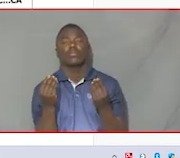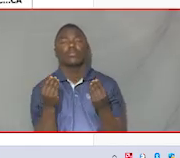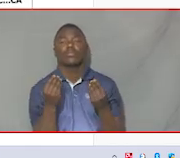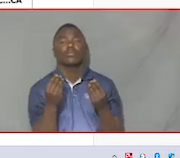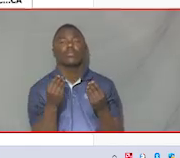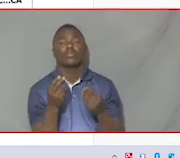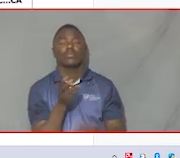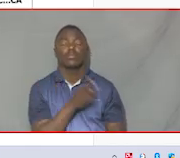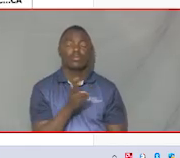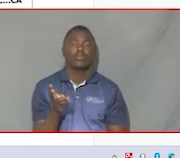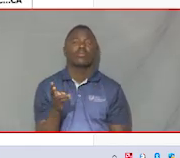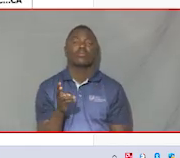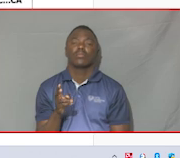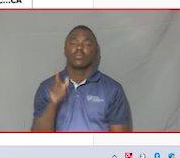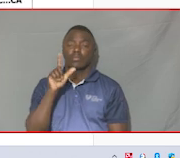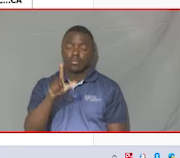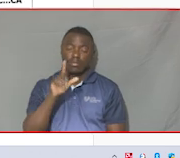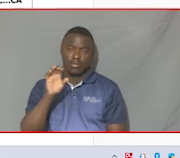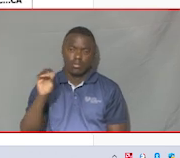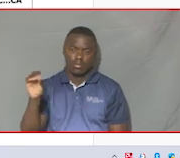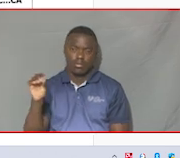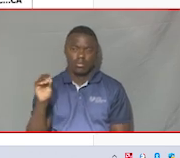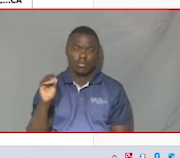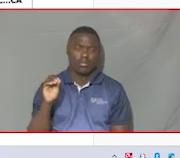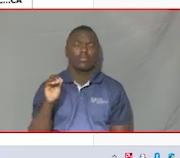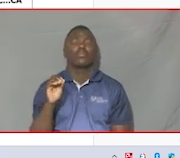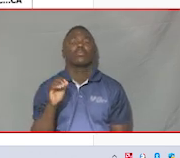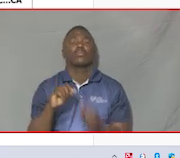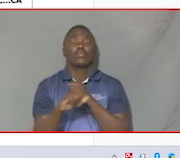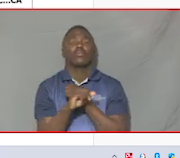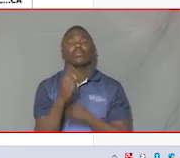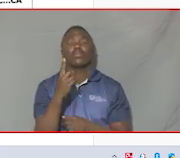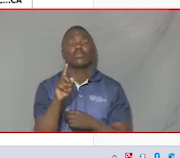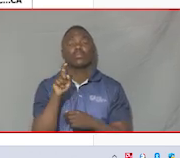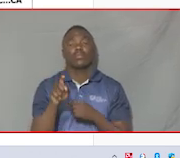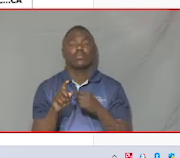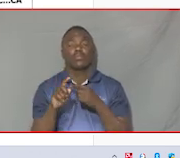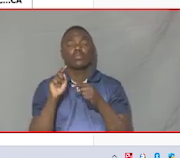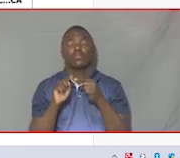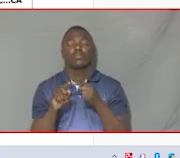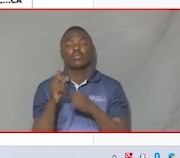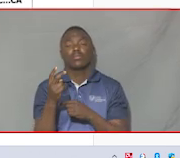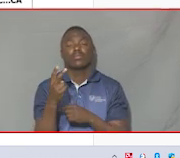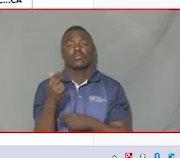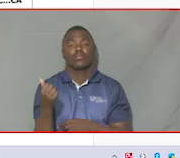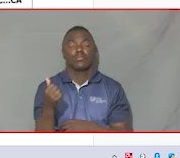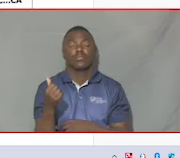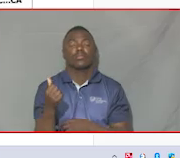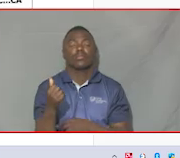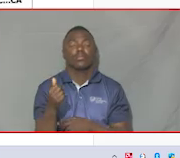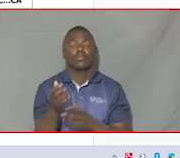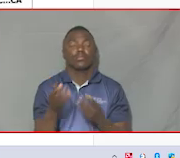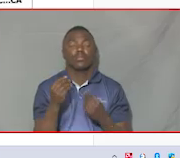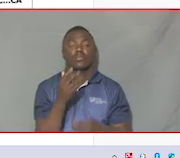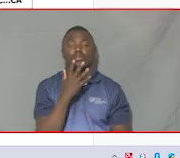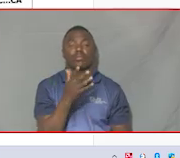be repeated, so I've got 7 numbers. So if I multiply 1 by 26 by 8 by 7 by 4, I get